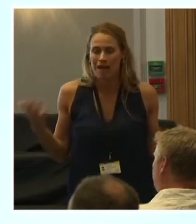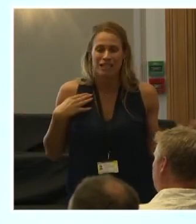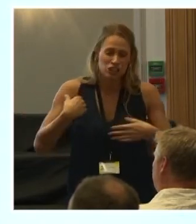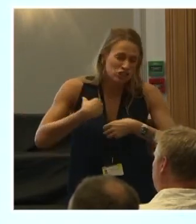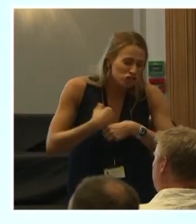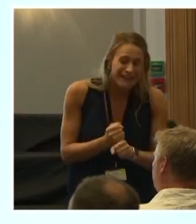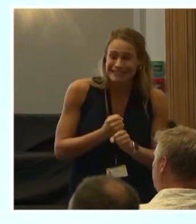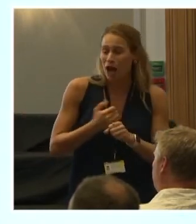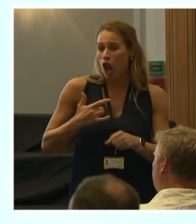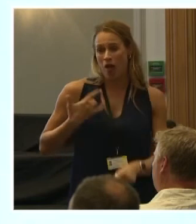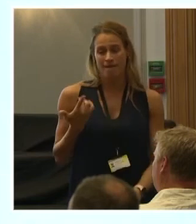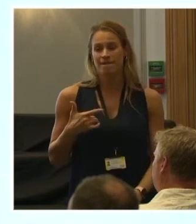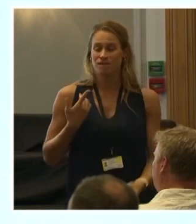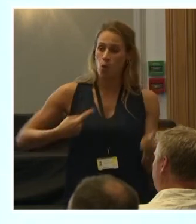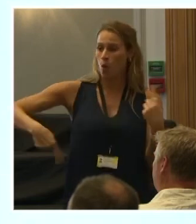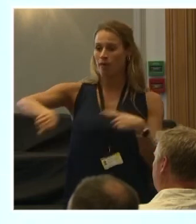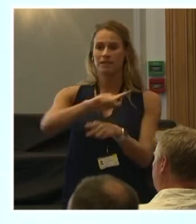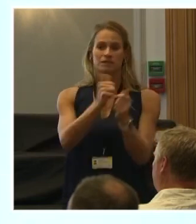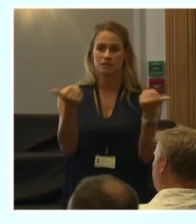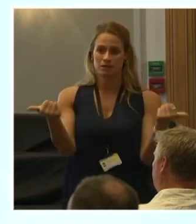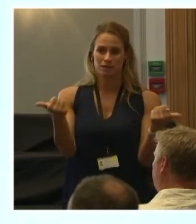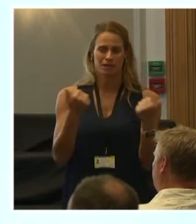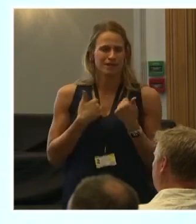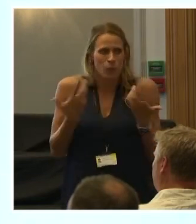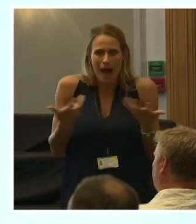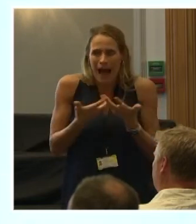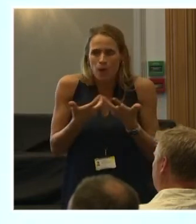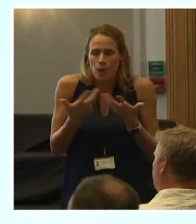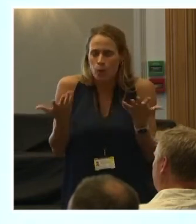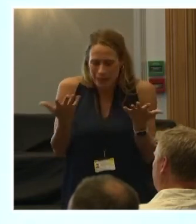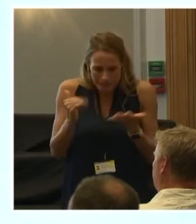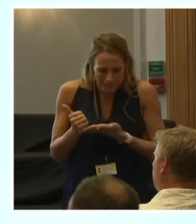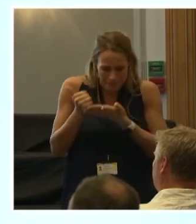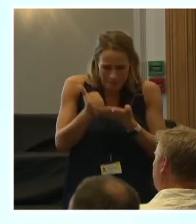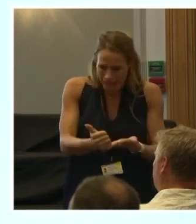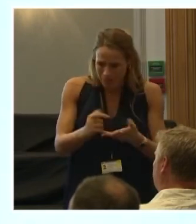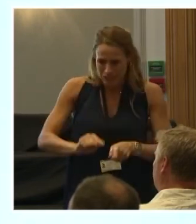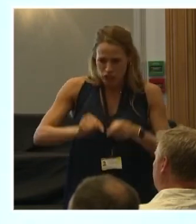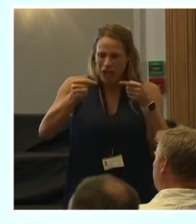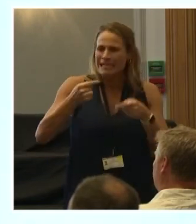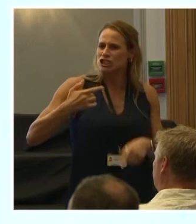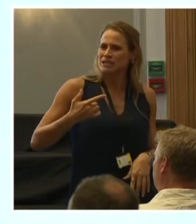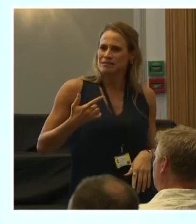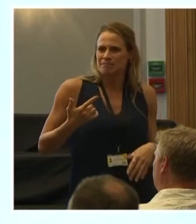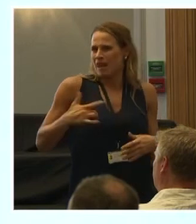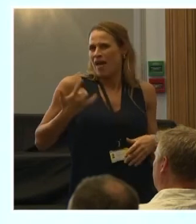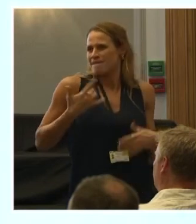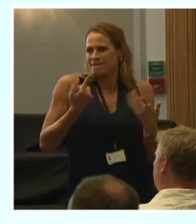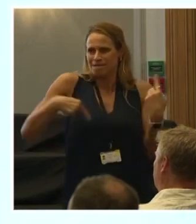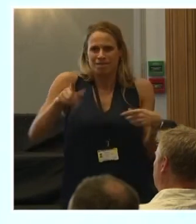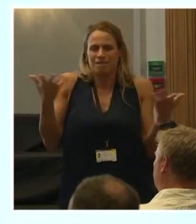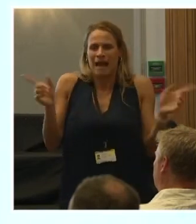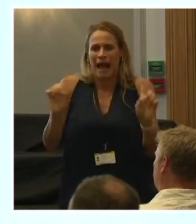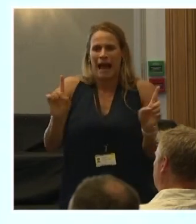our everyday lives. So what can we do in these challenging times? What we have to do